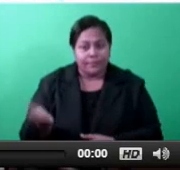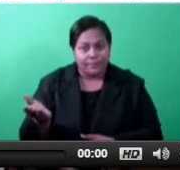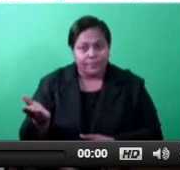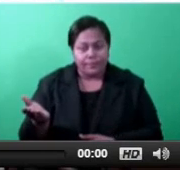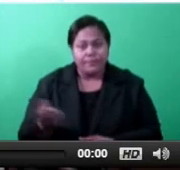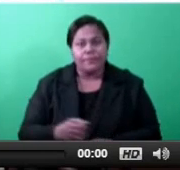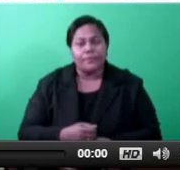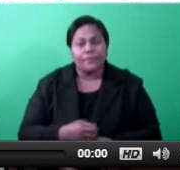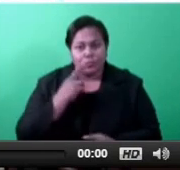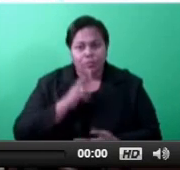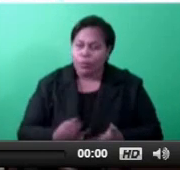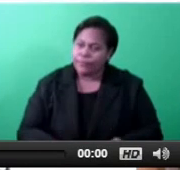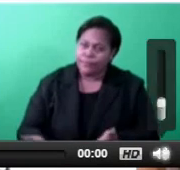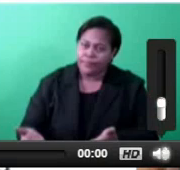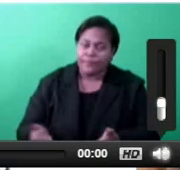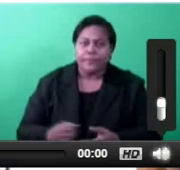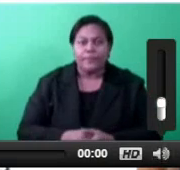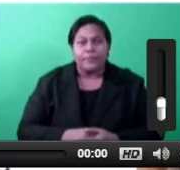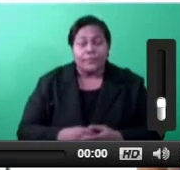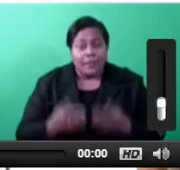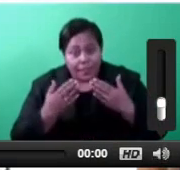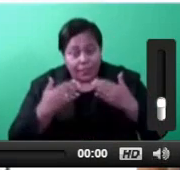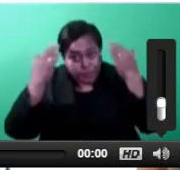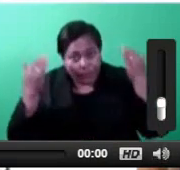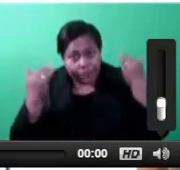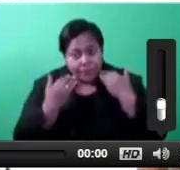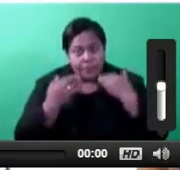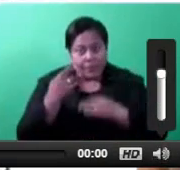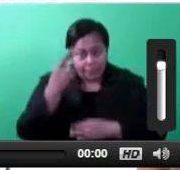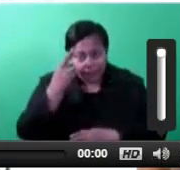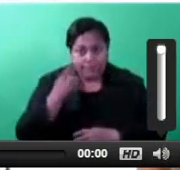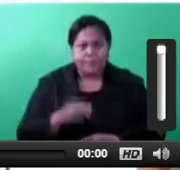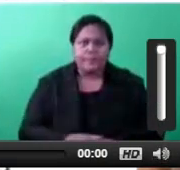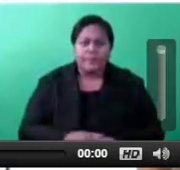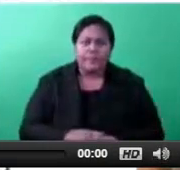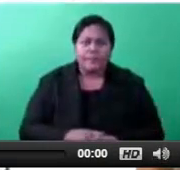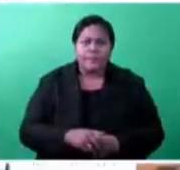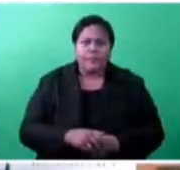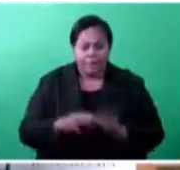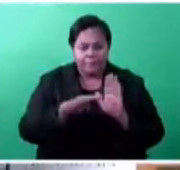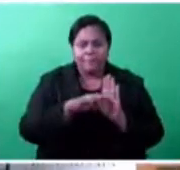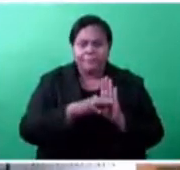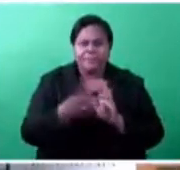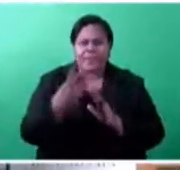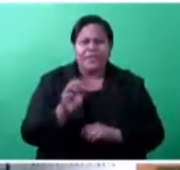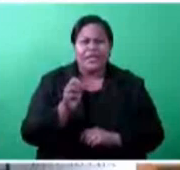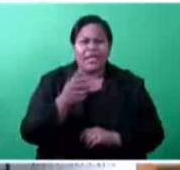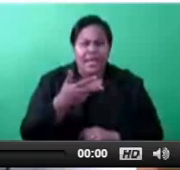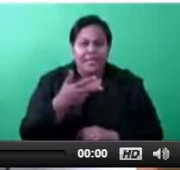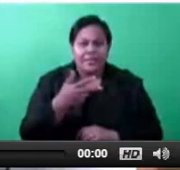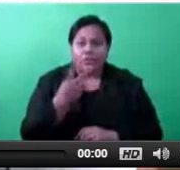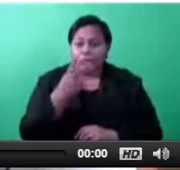report. You have the floor, sir. Thank you, Mr. Speaker, sir. Mr. Speaker, sir, in accordance with Standing Order 38, I present the 2019